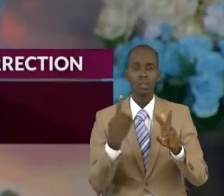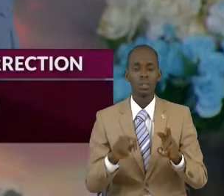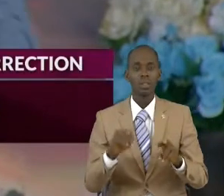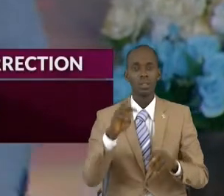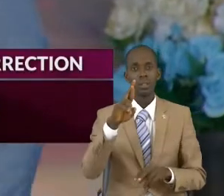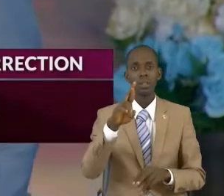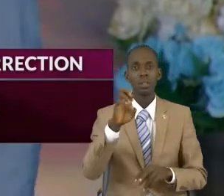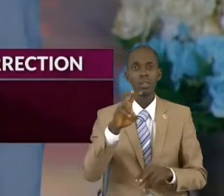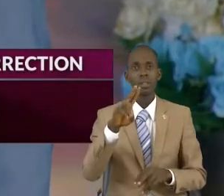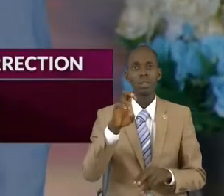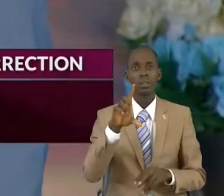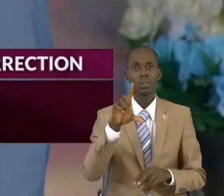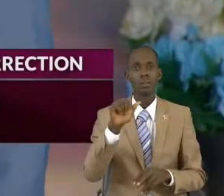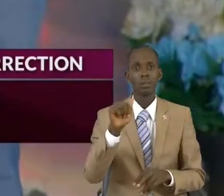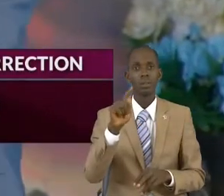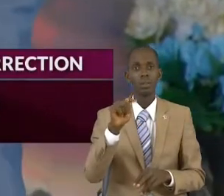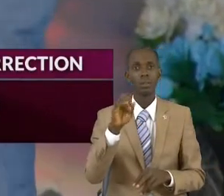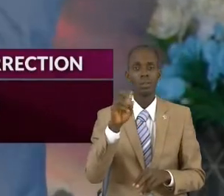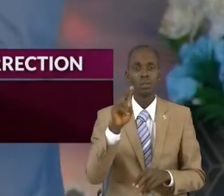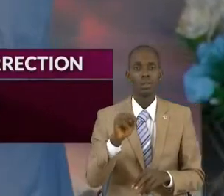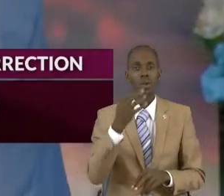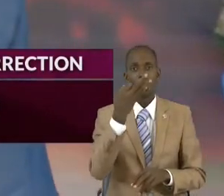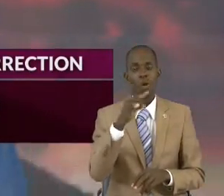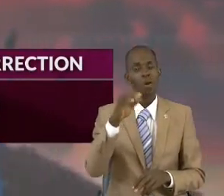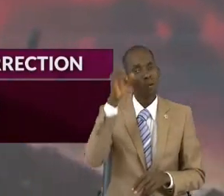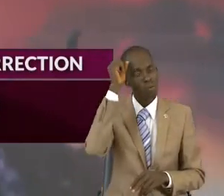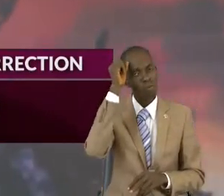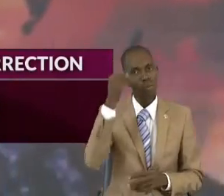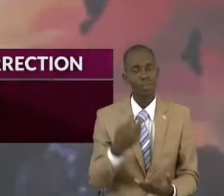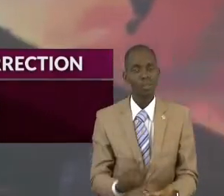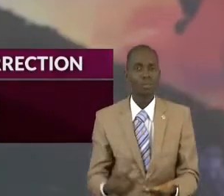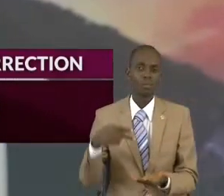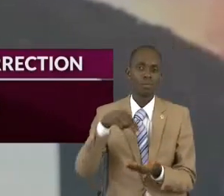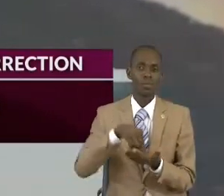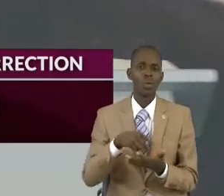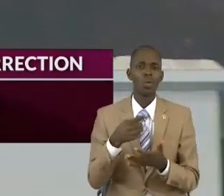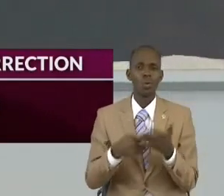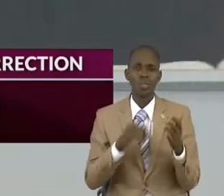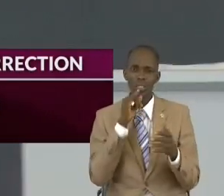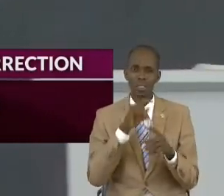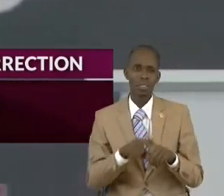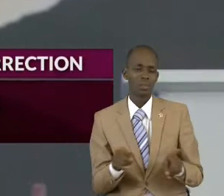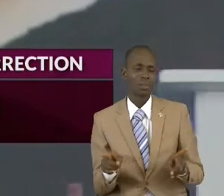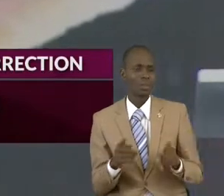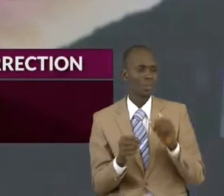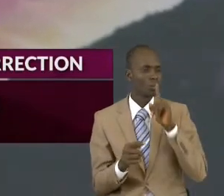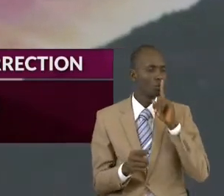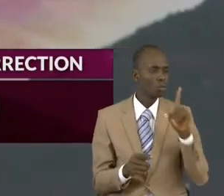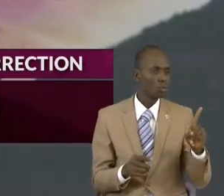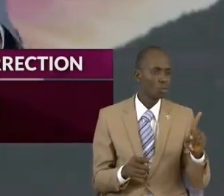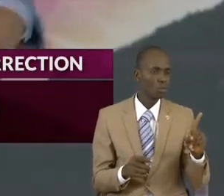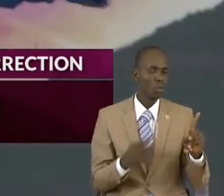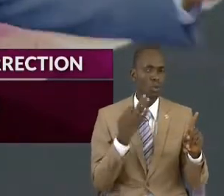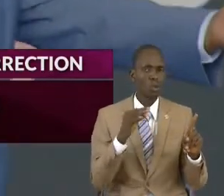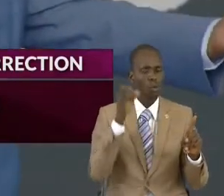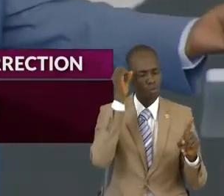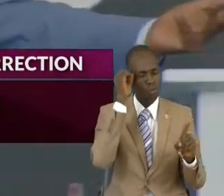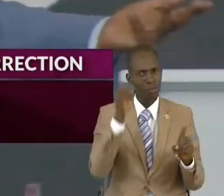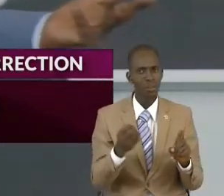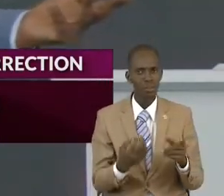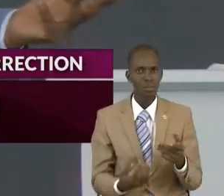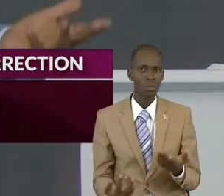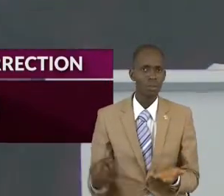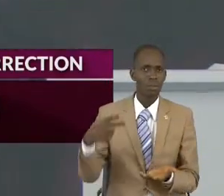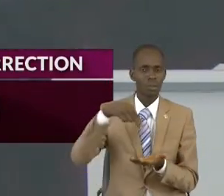of his resurrection. What's the difference? The reality of his resurrection and then